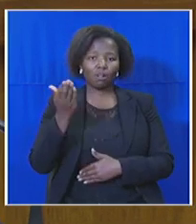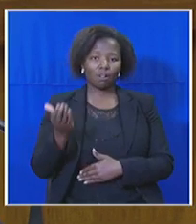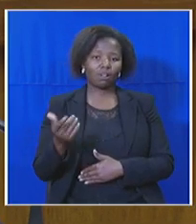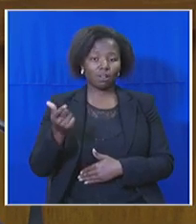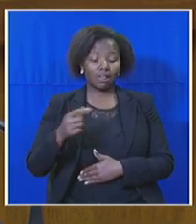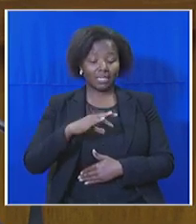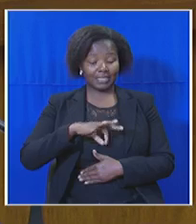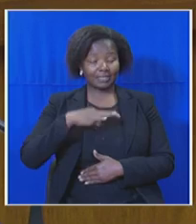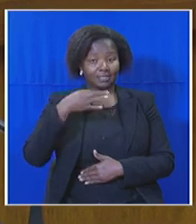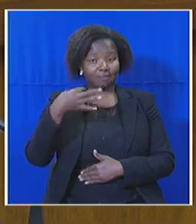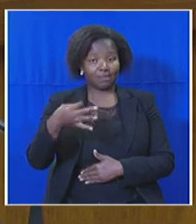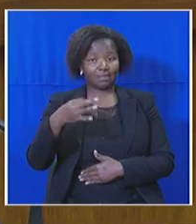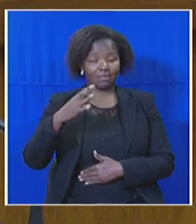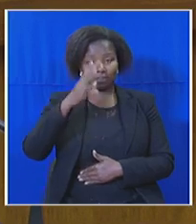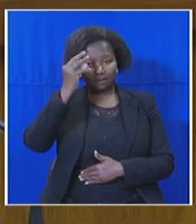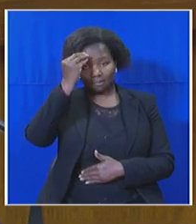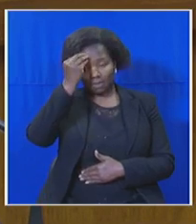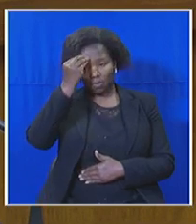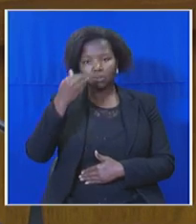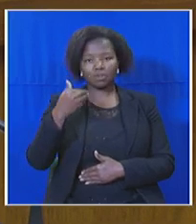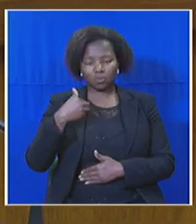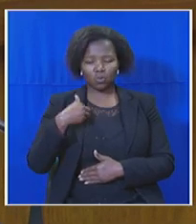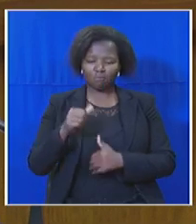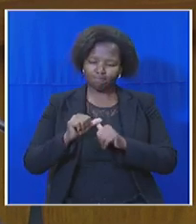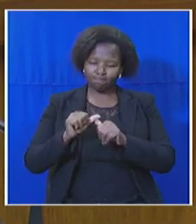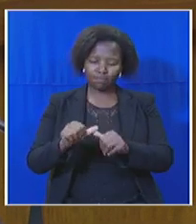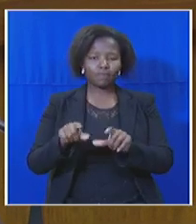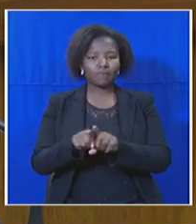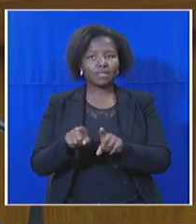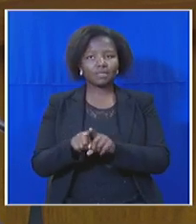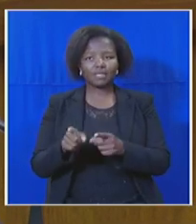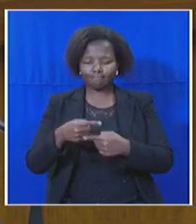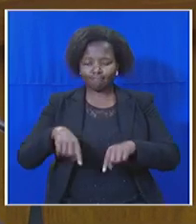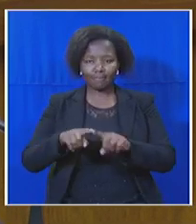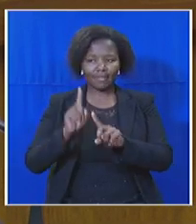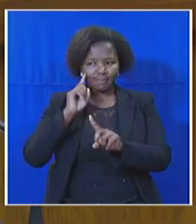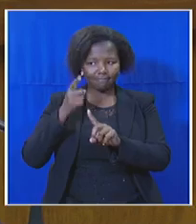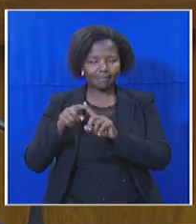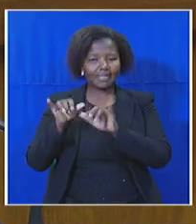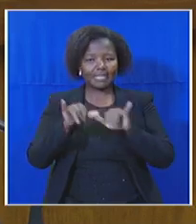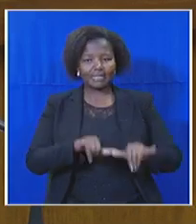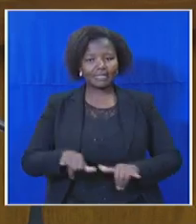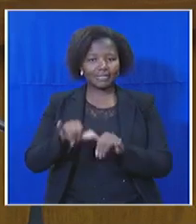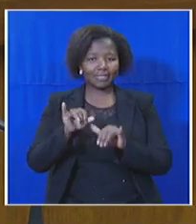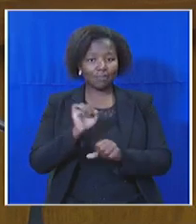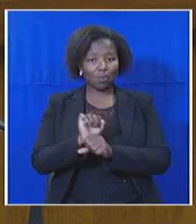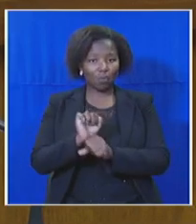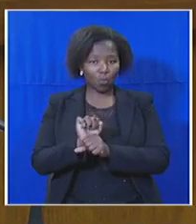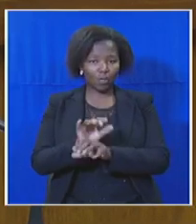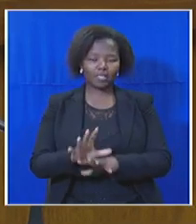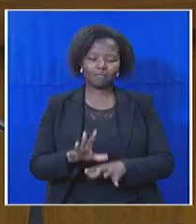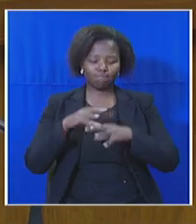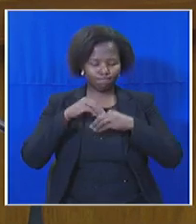well as our collective sense of common purpose and cause will remain with